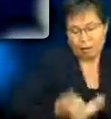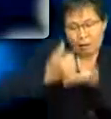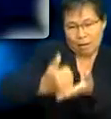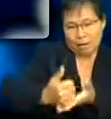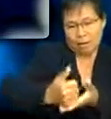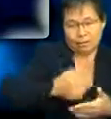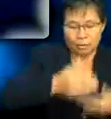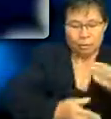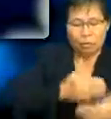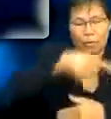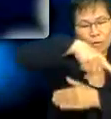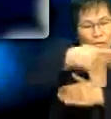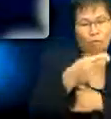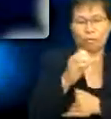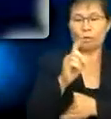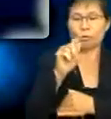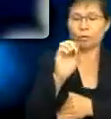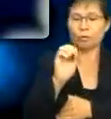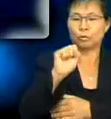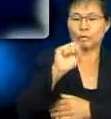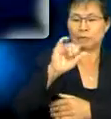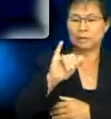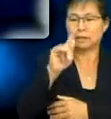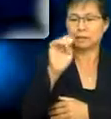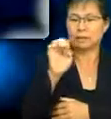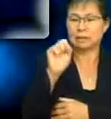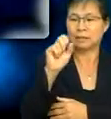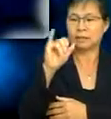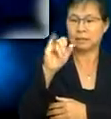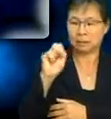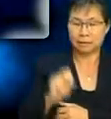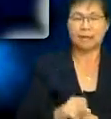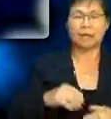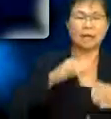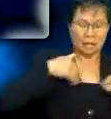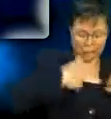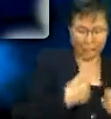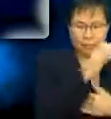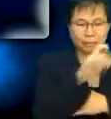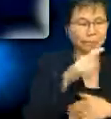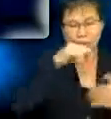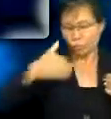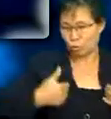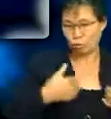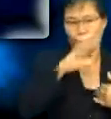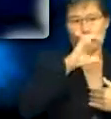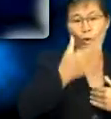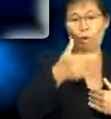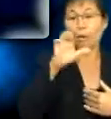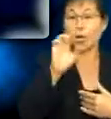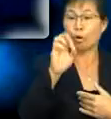in the process of photosynthesis. Animal cells do not have